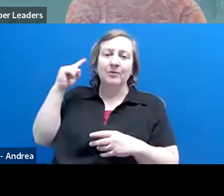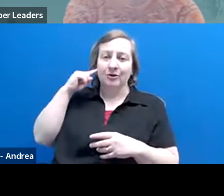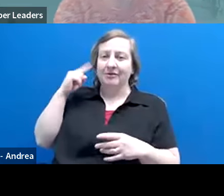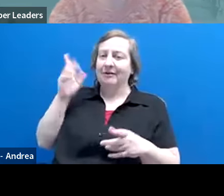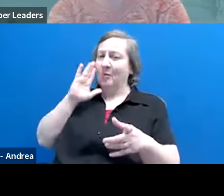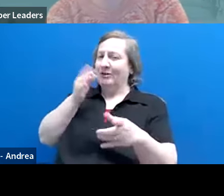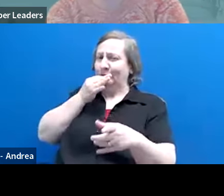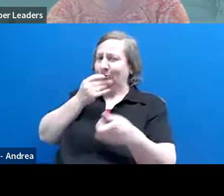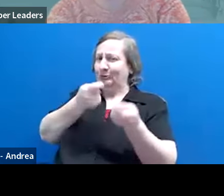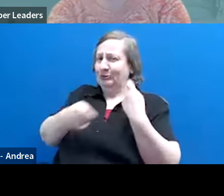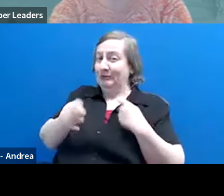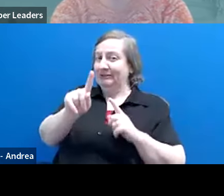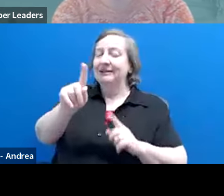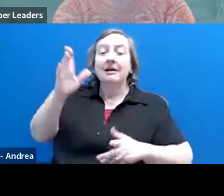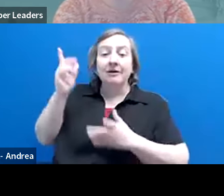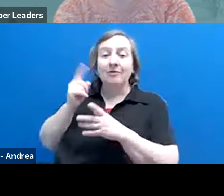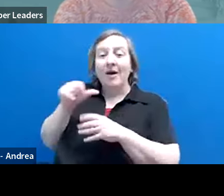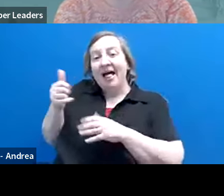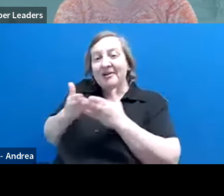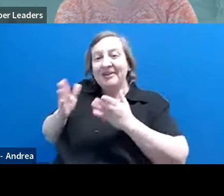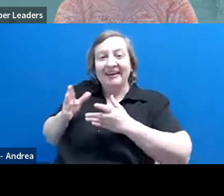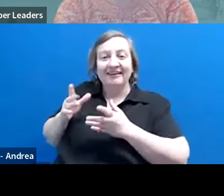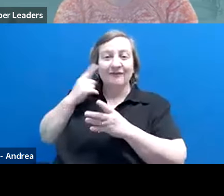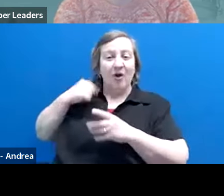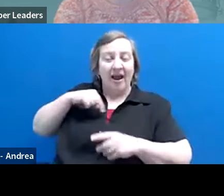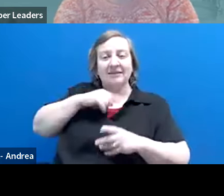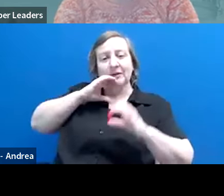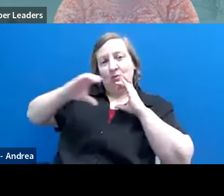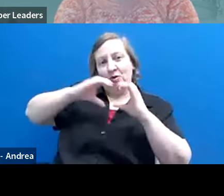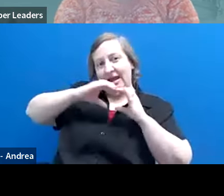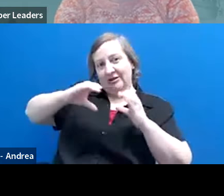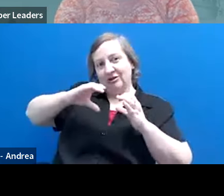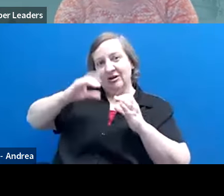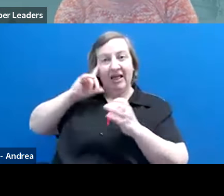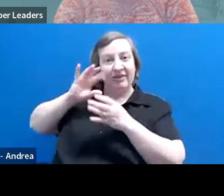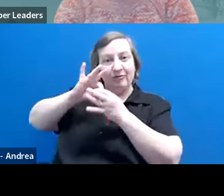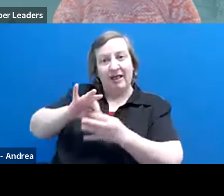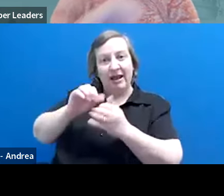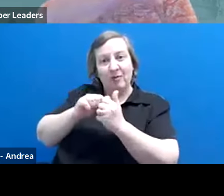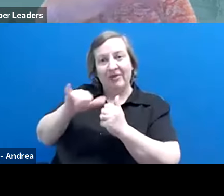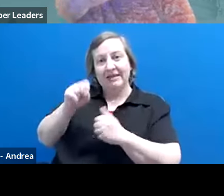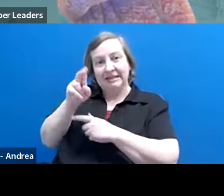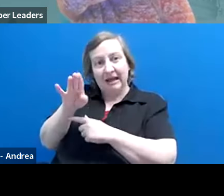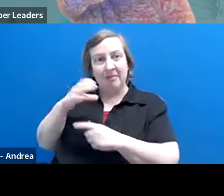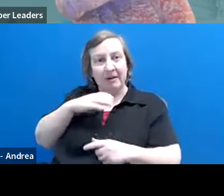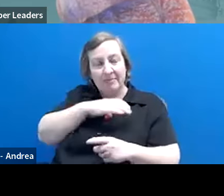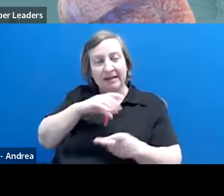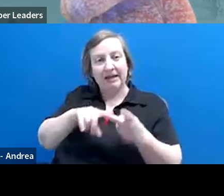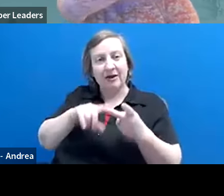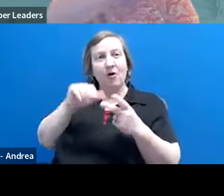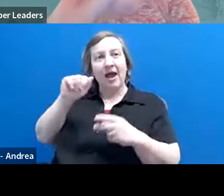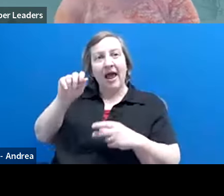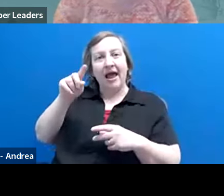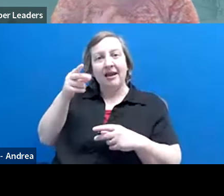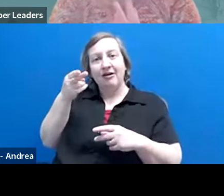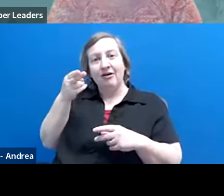about that resonated for us was just communication. And I think it gets back to this subcommittee or the ad hoc work group,